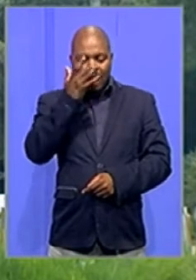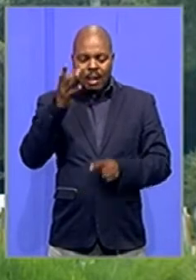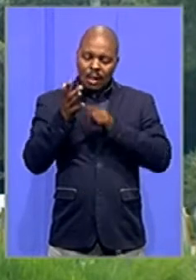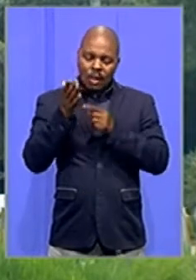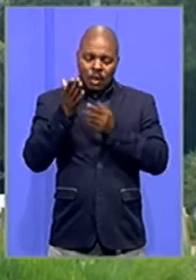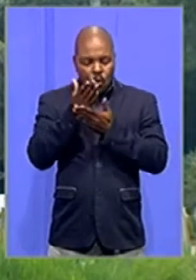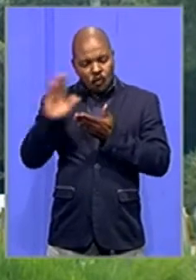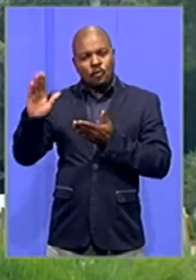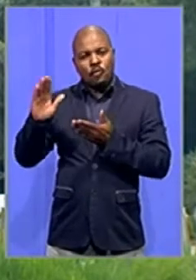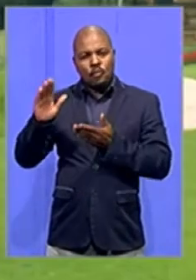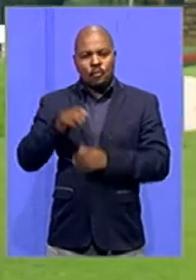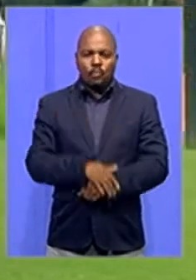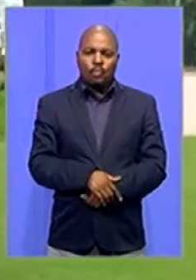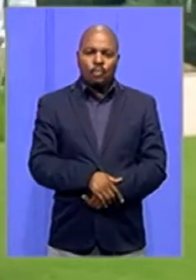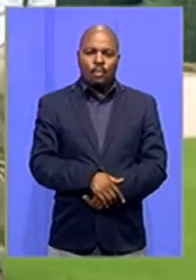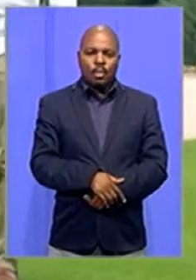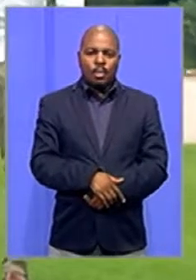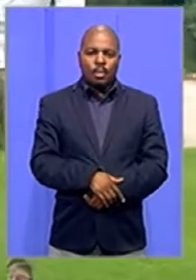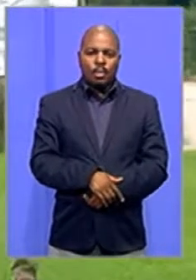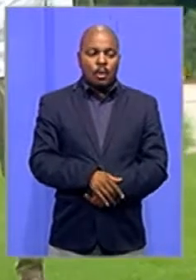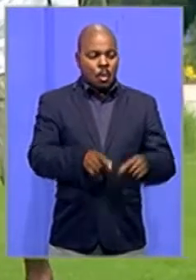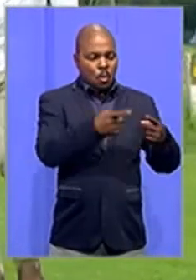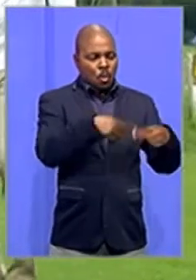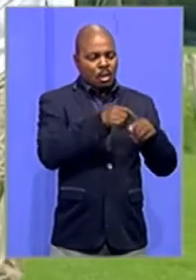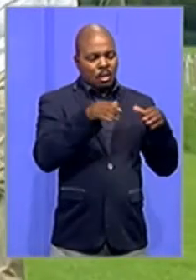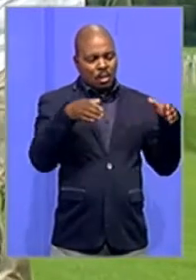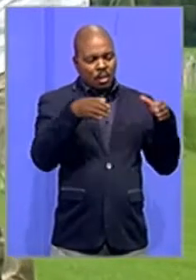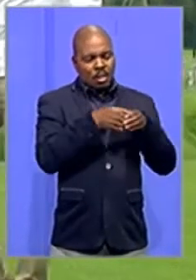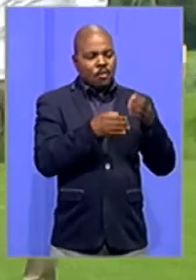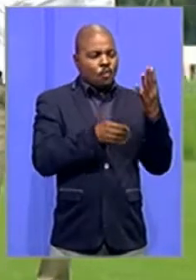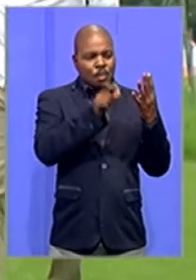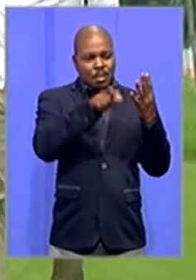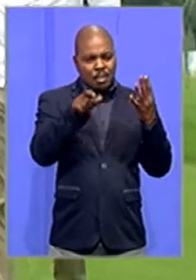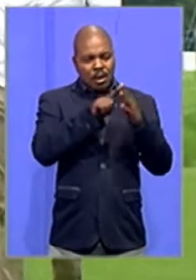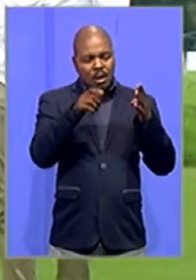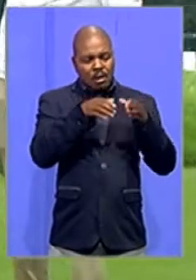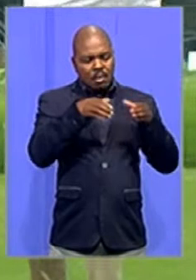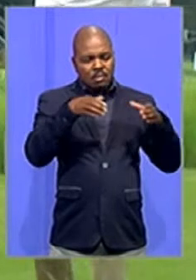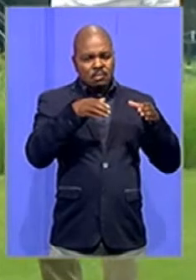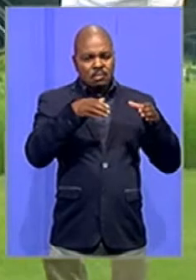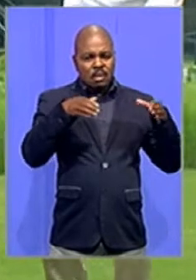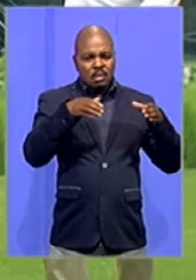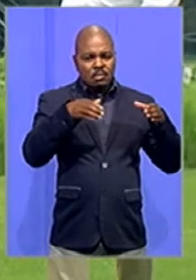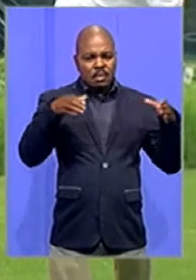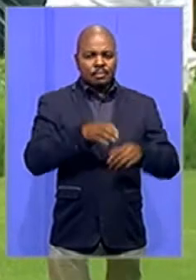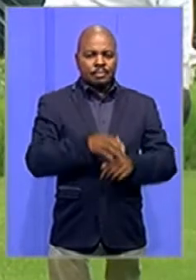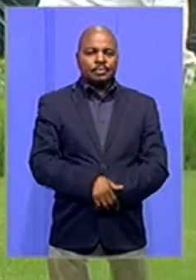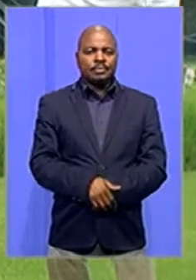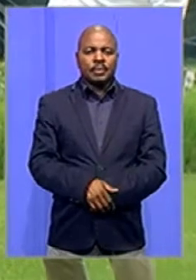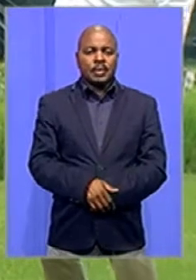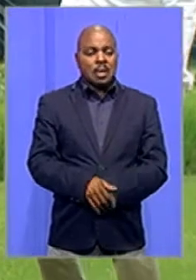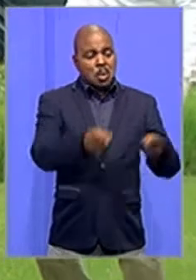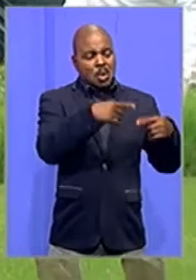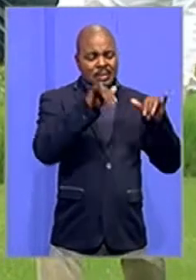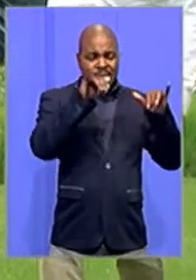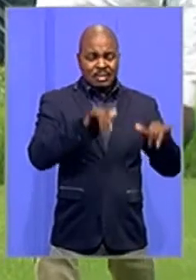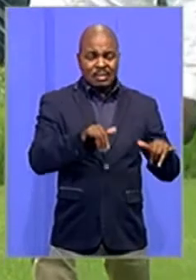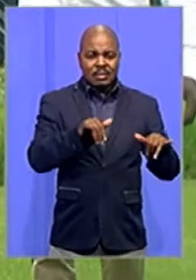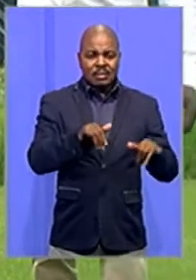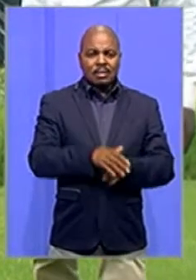from government documents. Ba qadile sehlopha sa batho ba bane empa jwale palo e ntse e eketseha. Esale ba dutse mona ho tloha